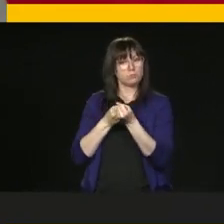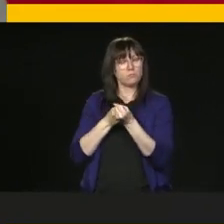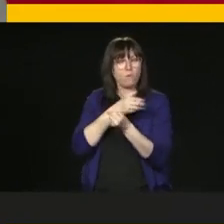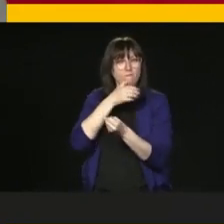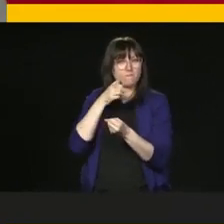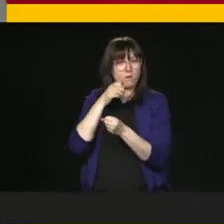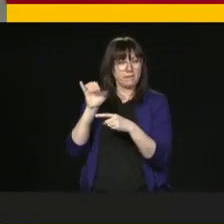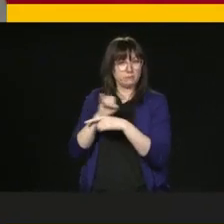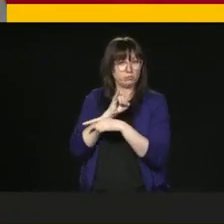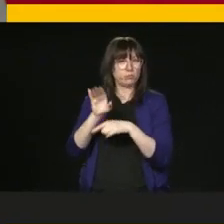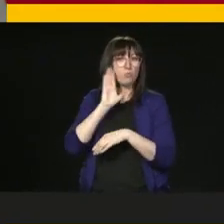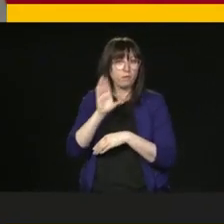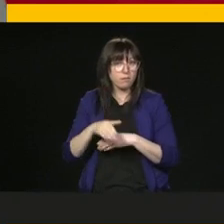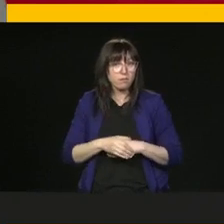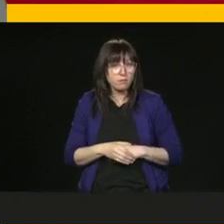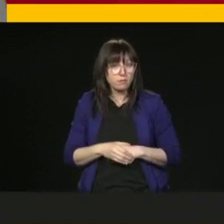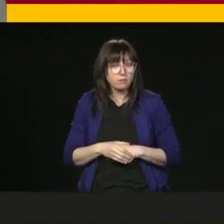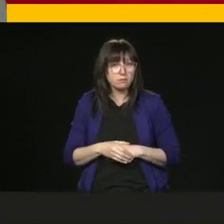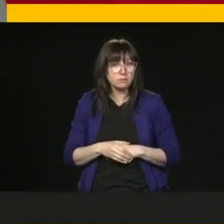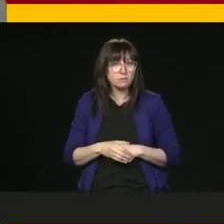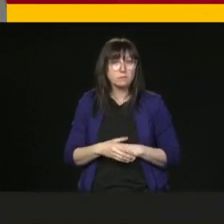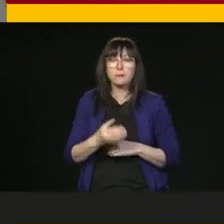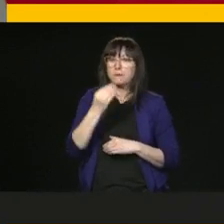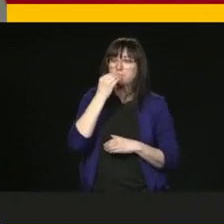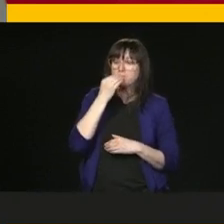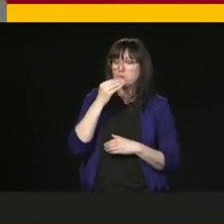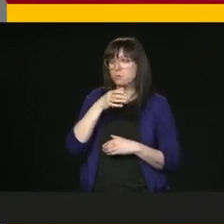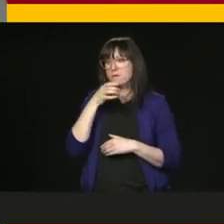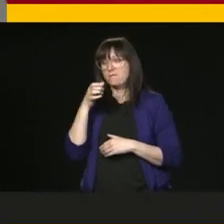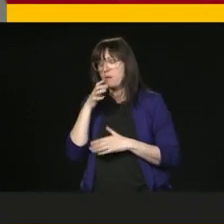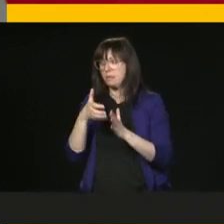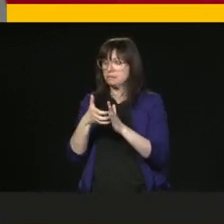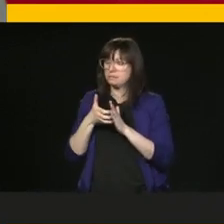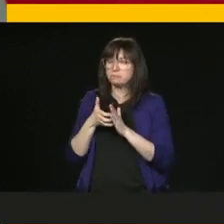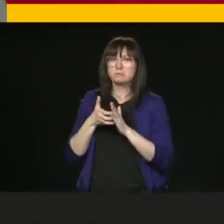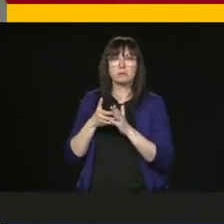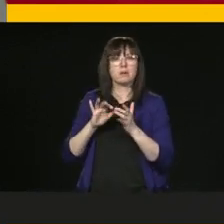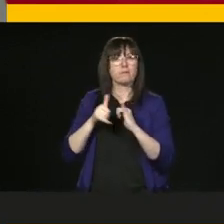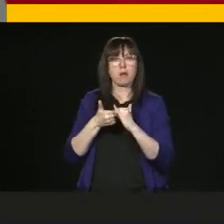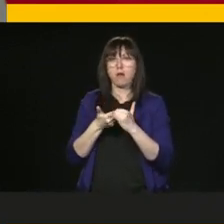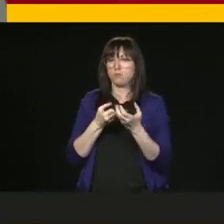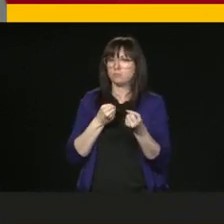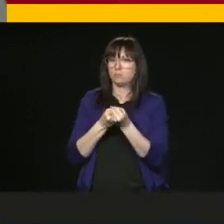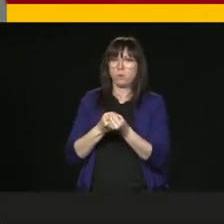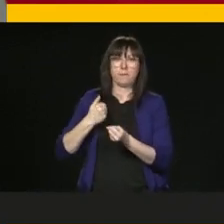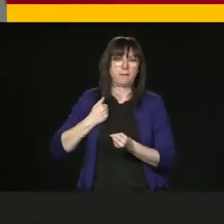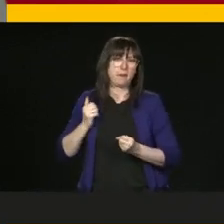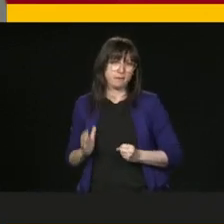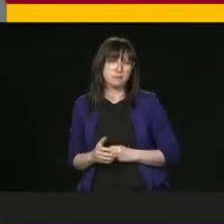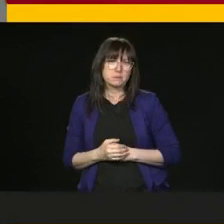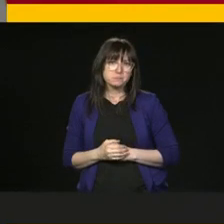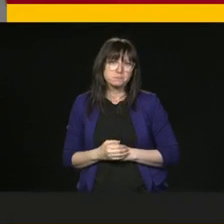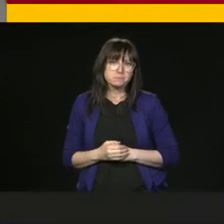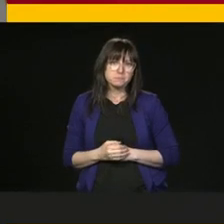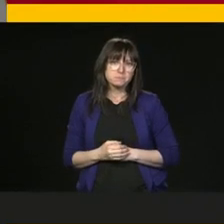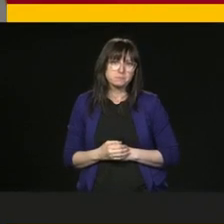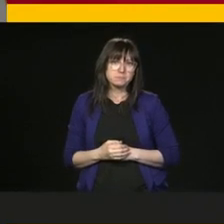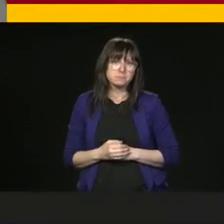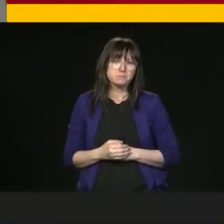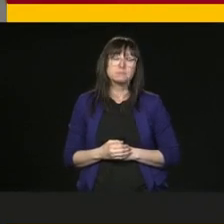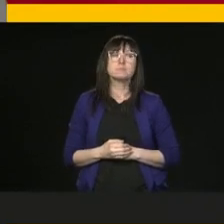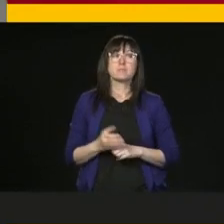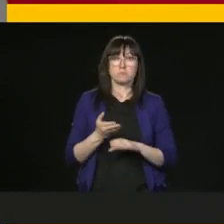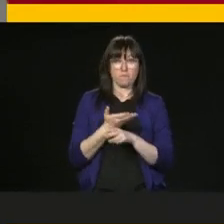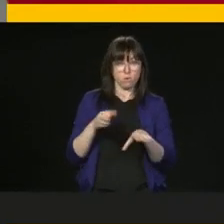Agri-food is an essential pillar of Canadian needs. If I may finish, I would like to say